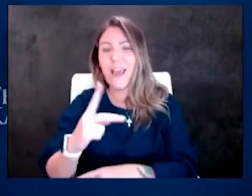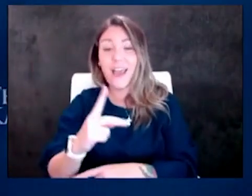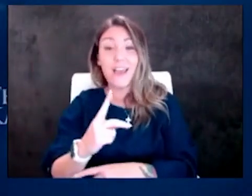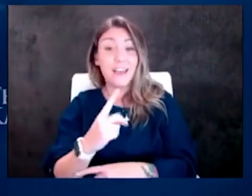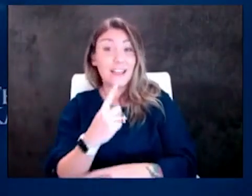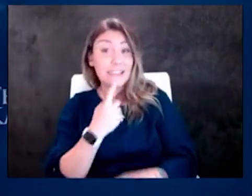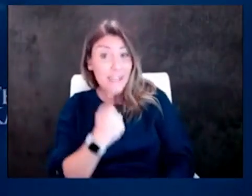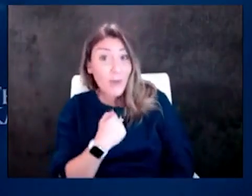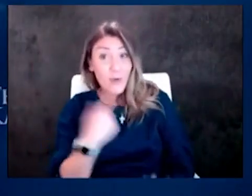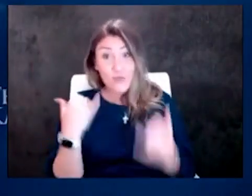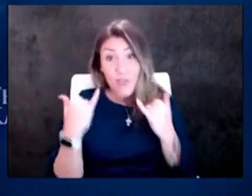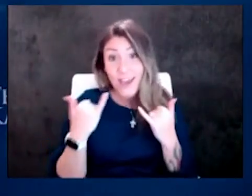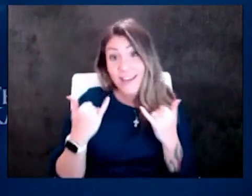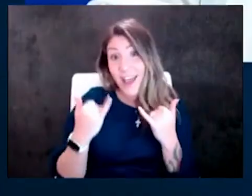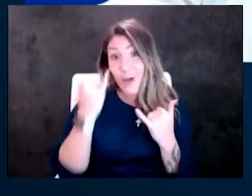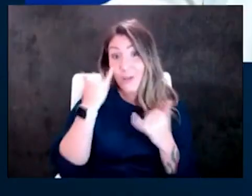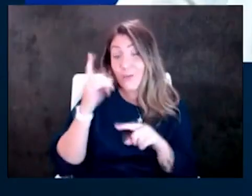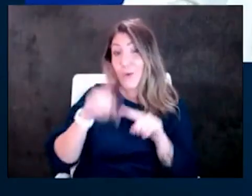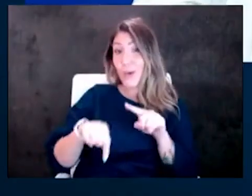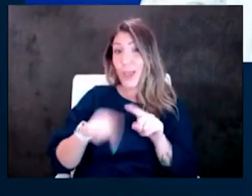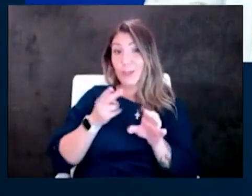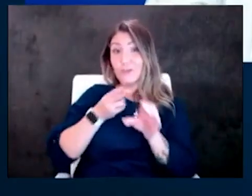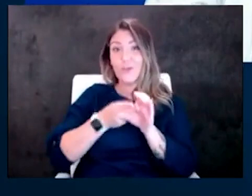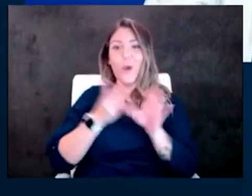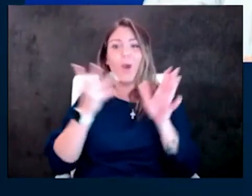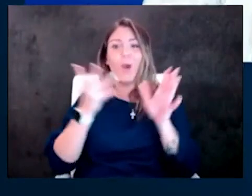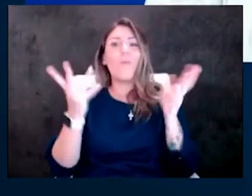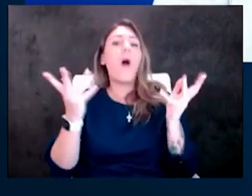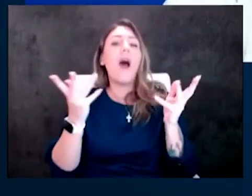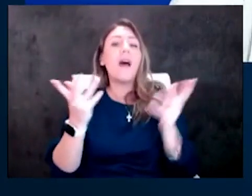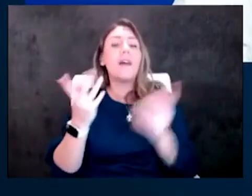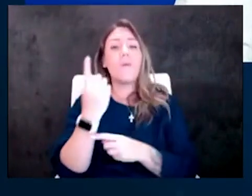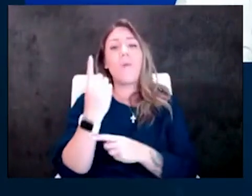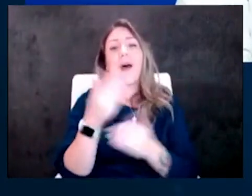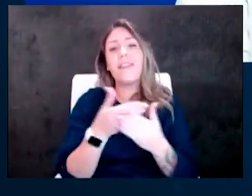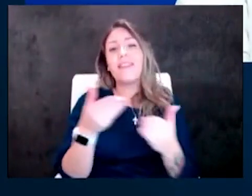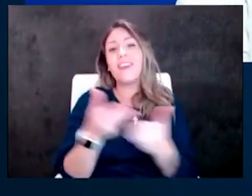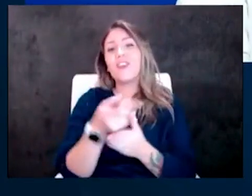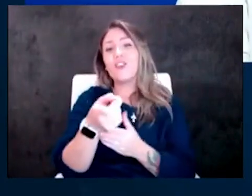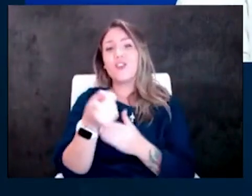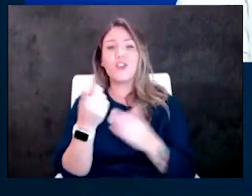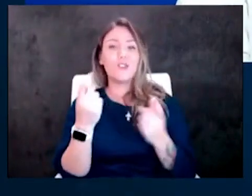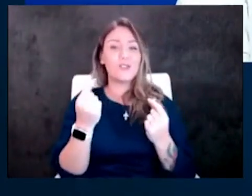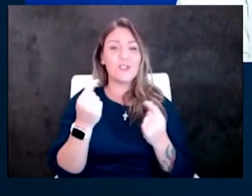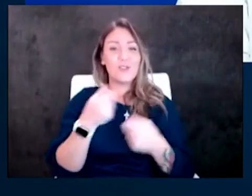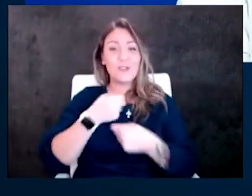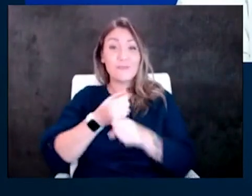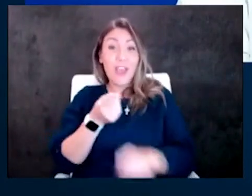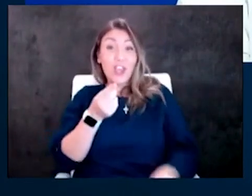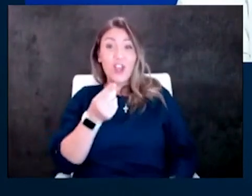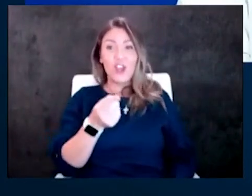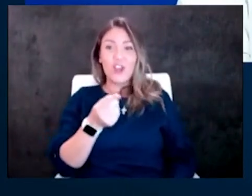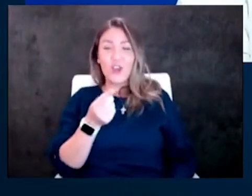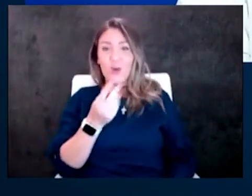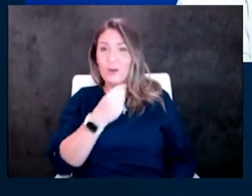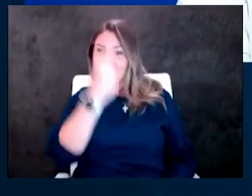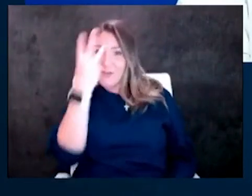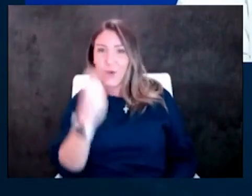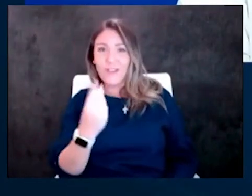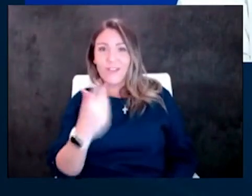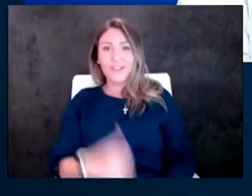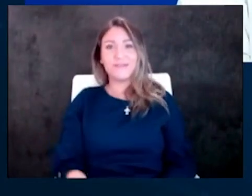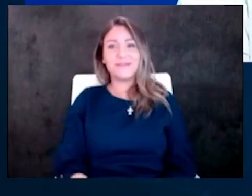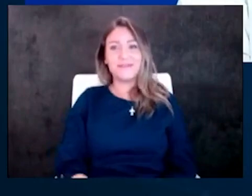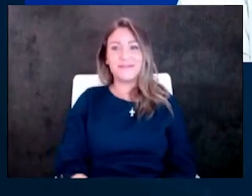now, just in case you can't be on tomorrow, what is one thing that you do to make you this beautiful? What